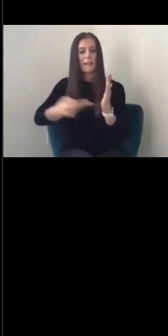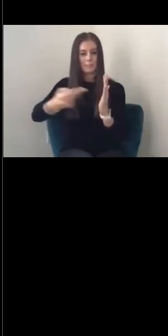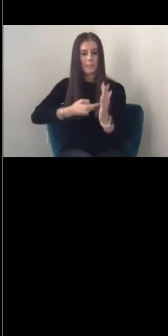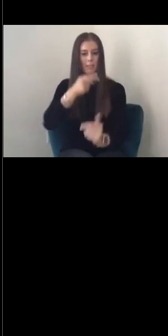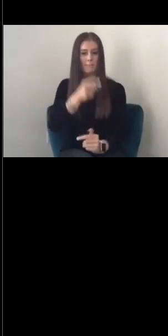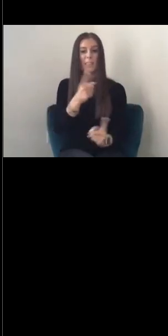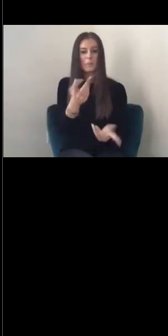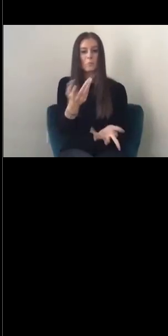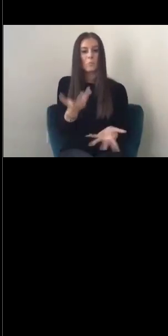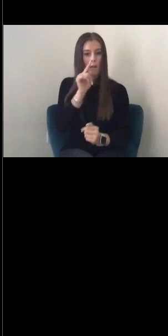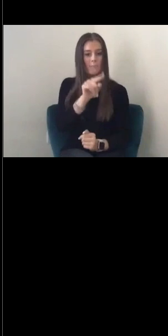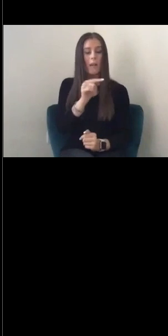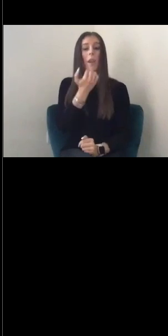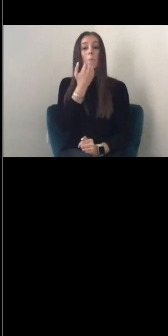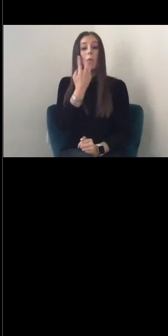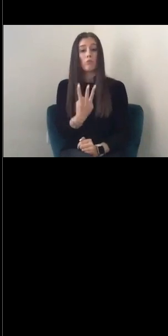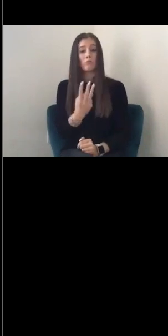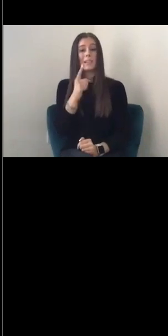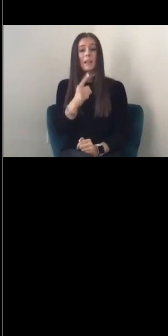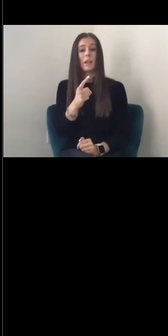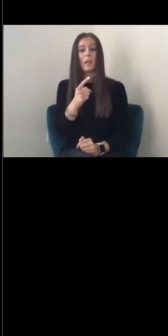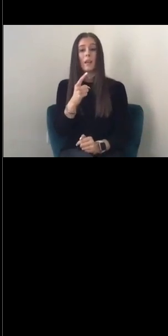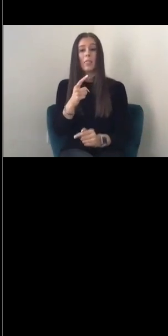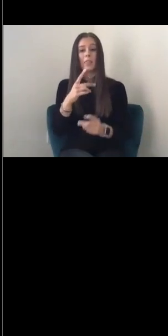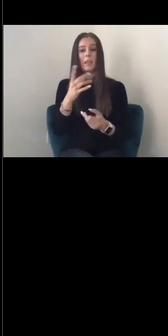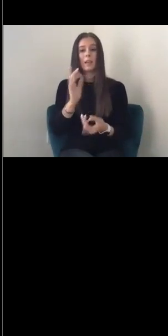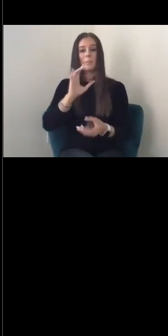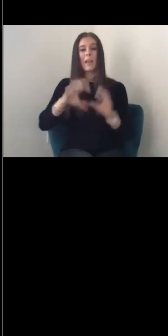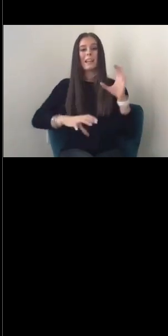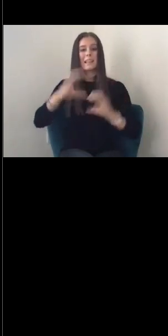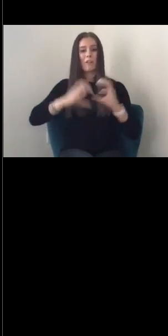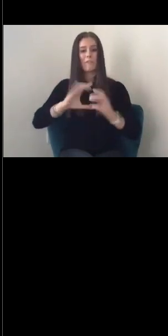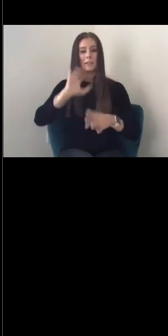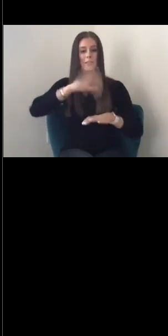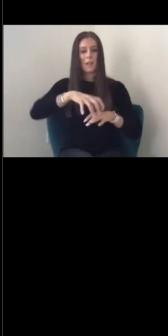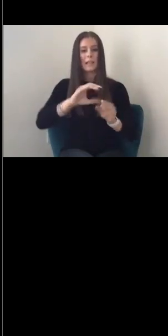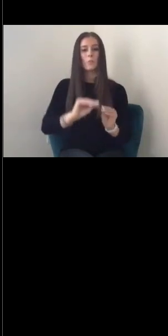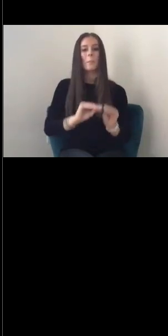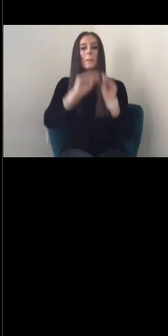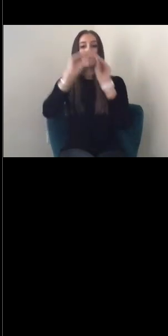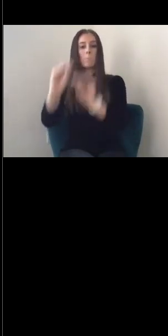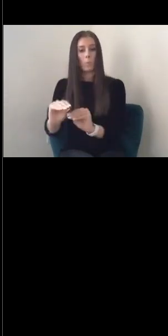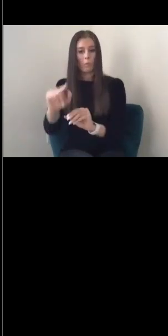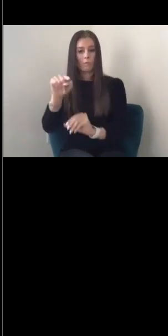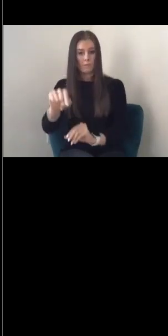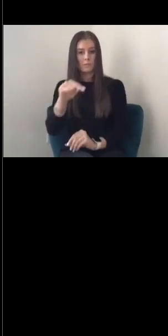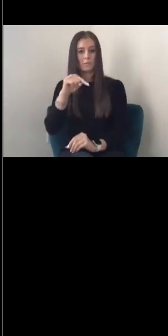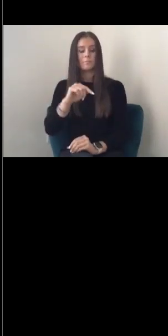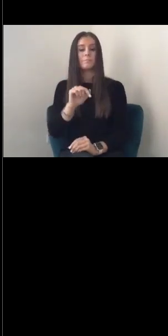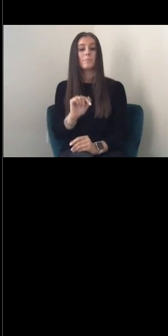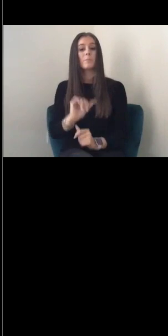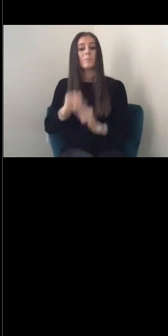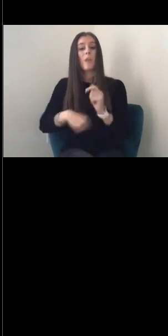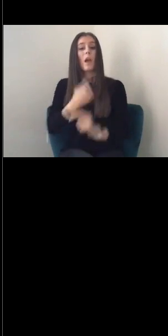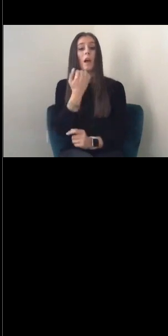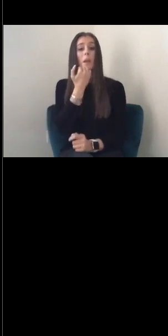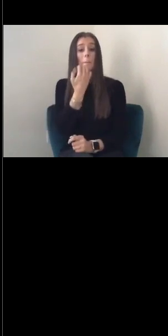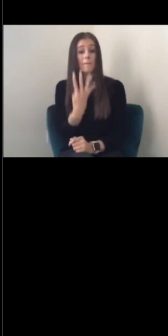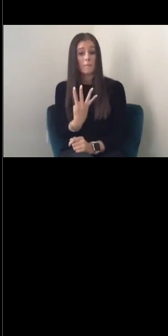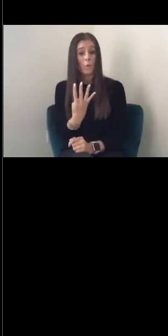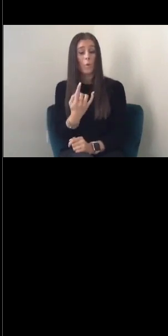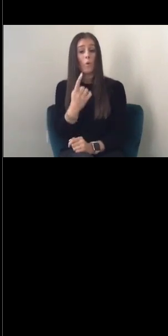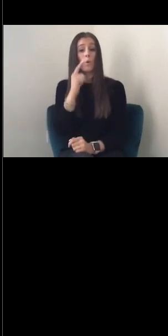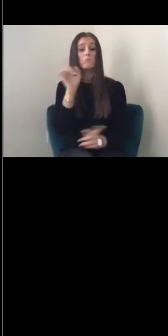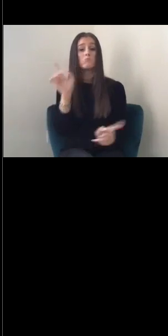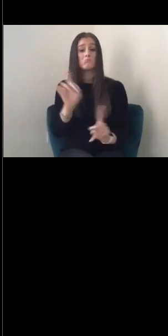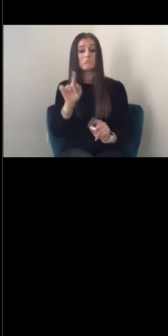where we have proposed the relocation of the traveller site adjacent to its current location. And number 4 shows where we propose the